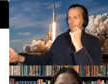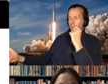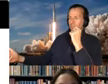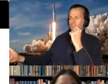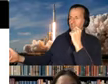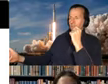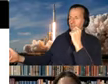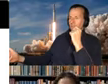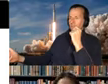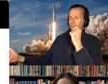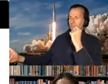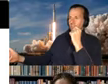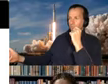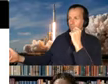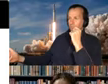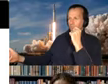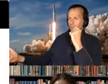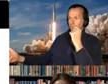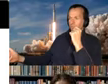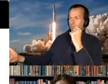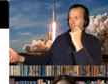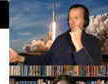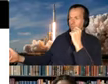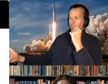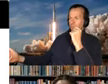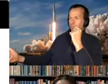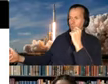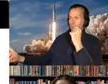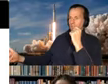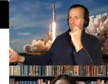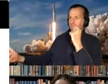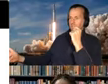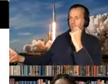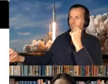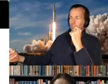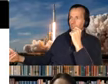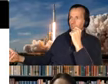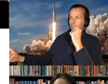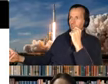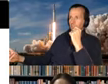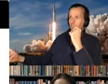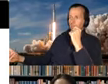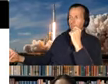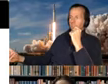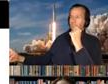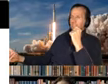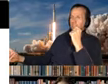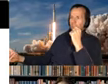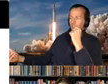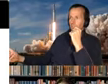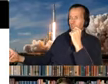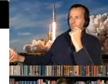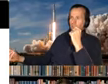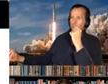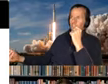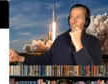people that present with severe disease, because the true infection rate would include people with mild cases and people that are asymptomatic to the